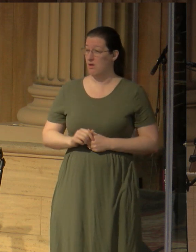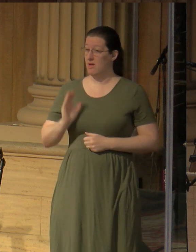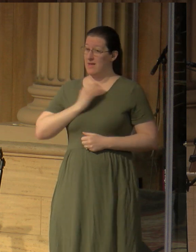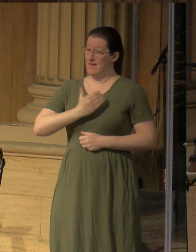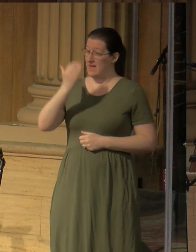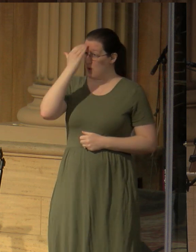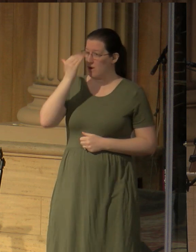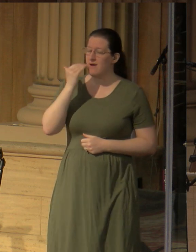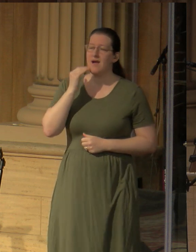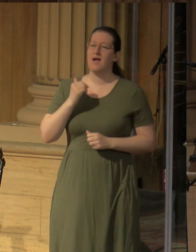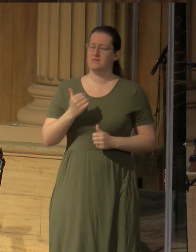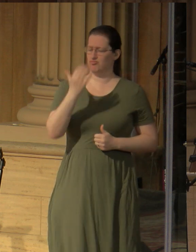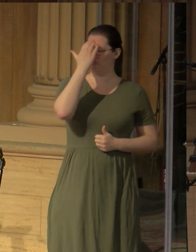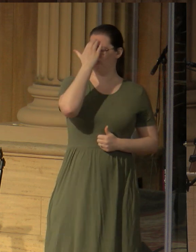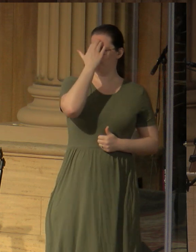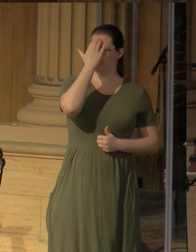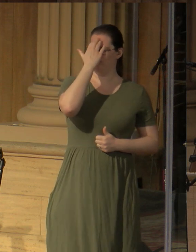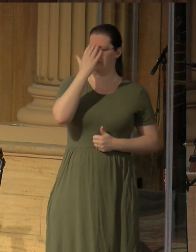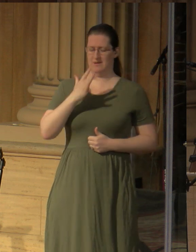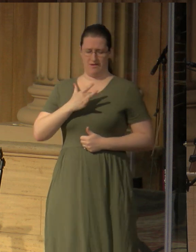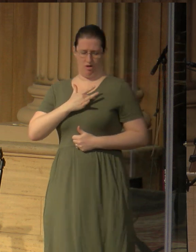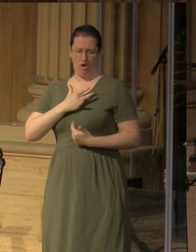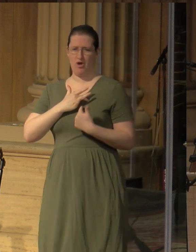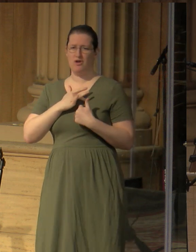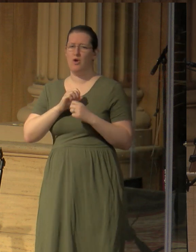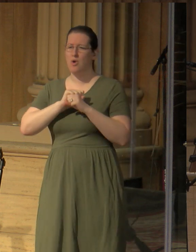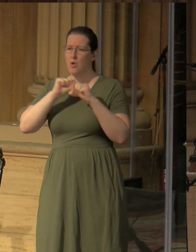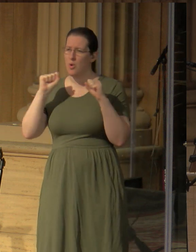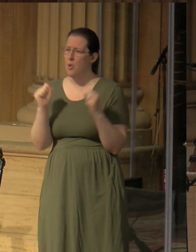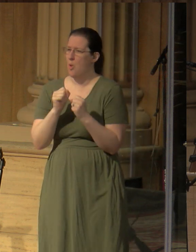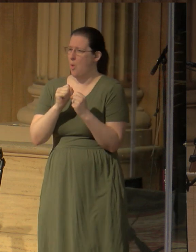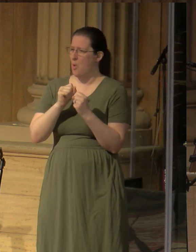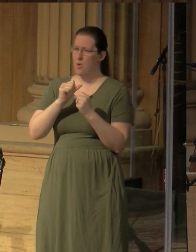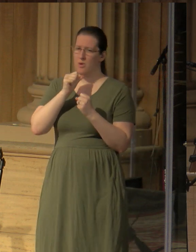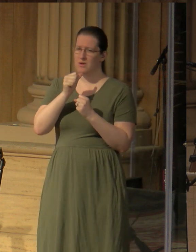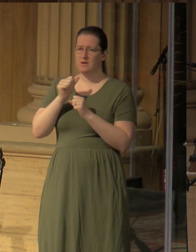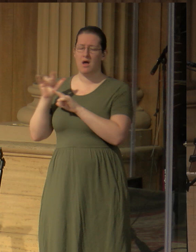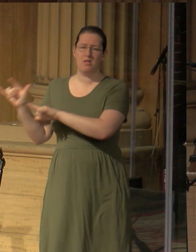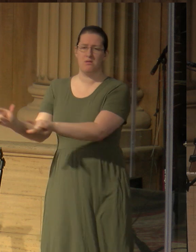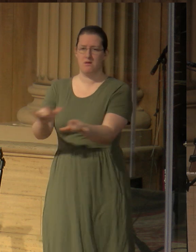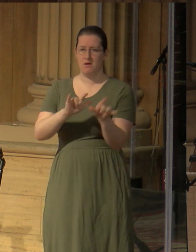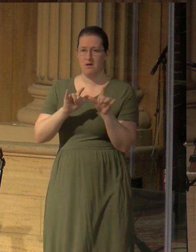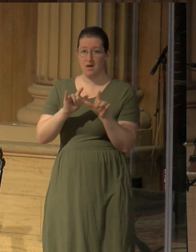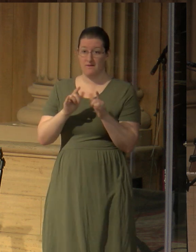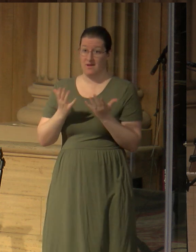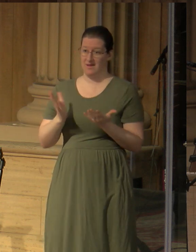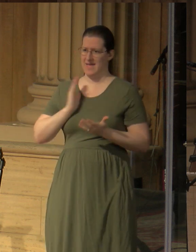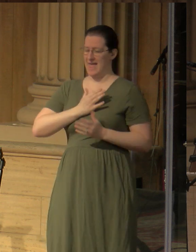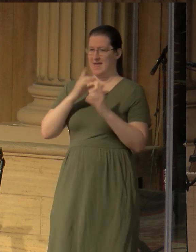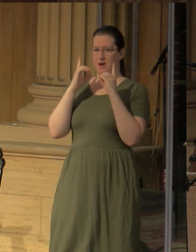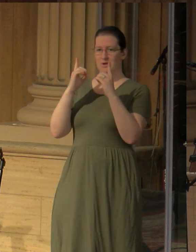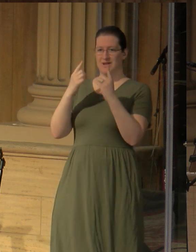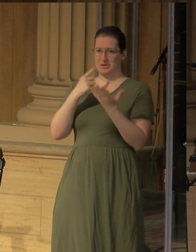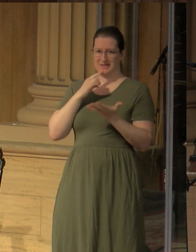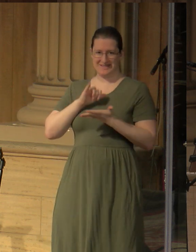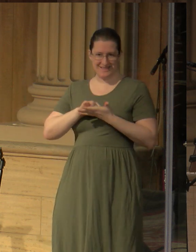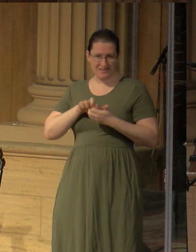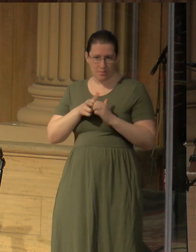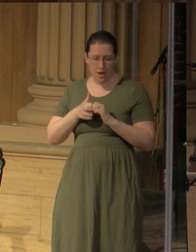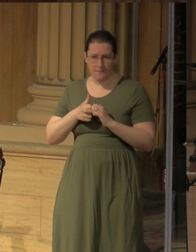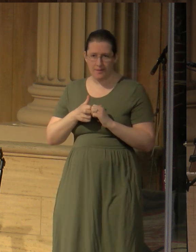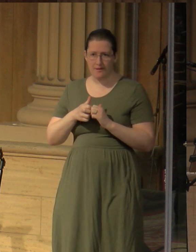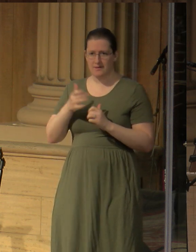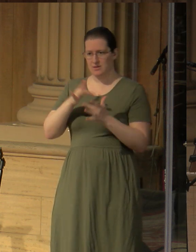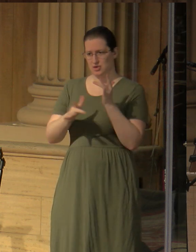very full, but then hearts that grow cold in affection for Christ and his people, which according to our doctrine is a problem because Jesus said the